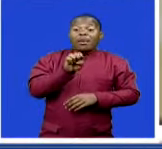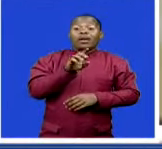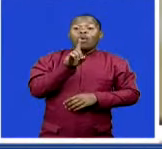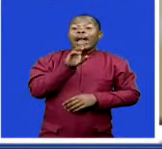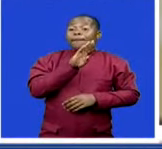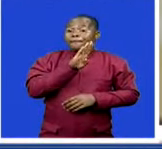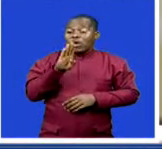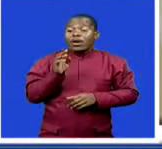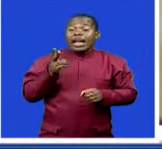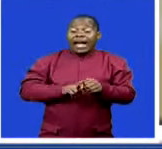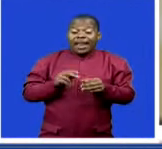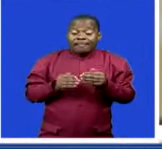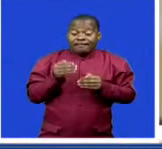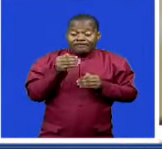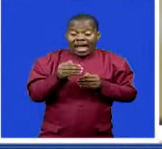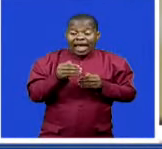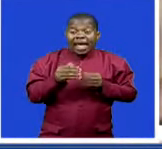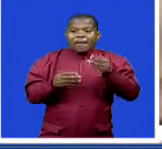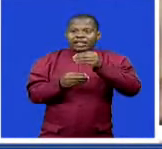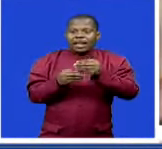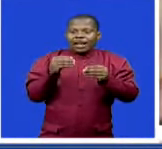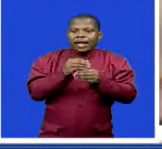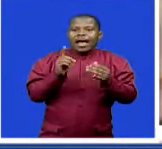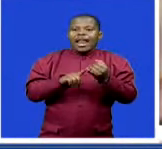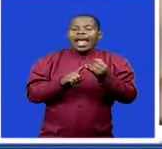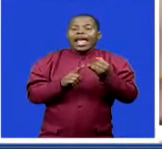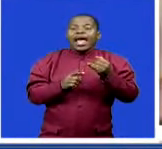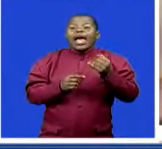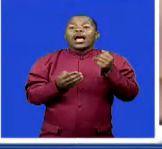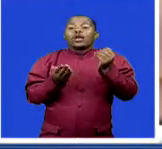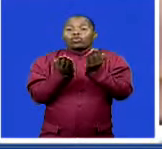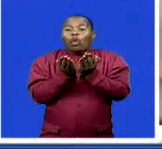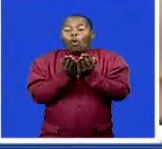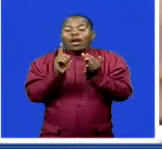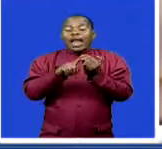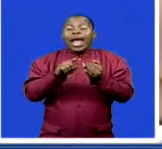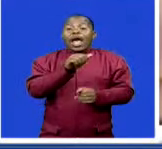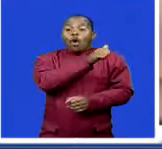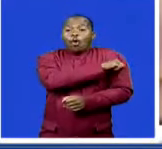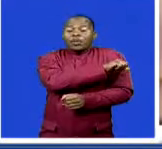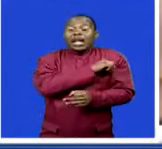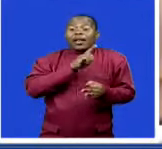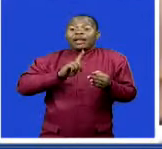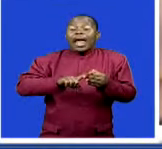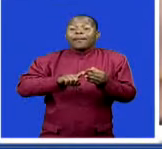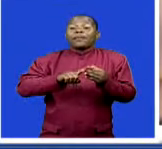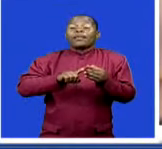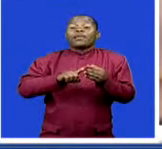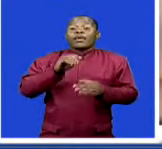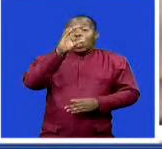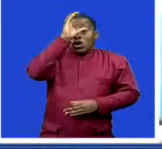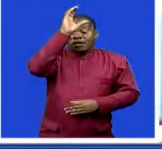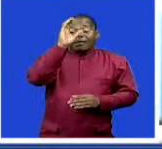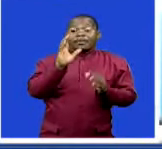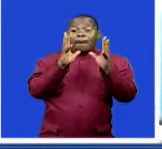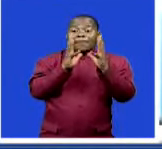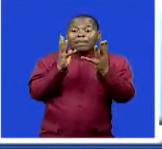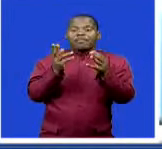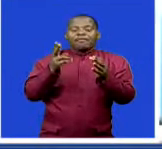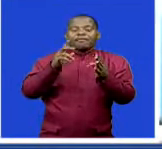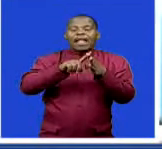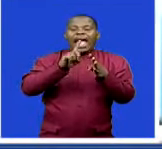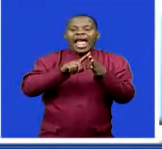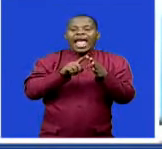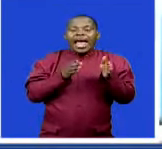on rebuilding infrastructure such as schools, hospitals, chiefdoms, and other key drivers of the economy. The